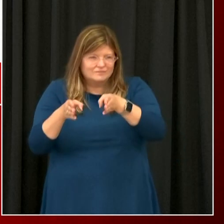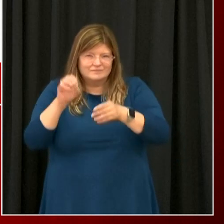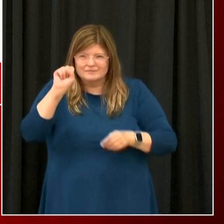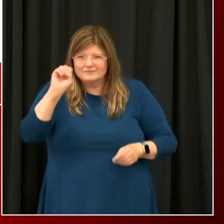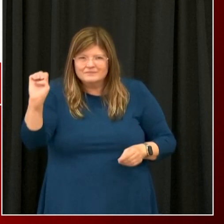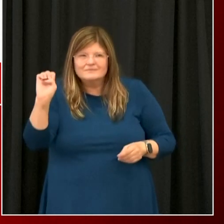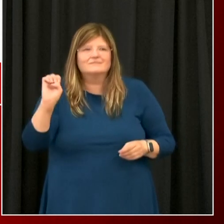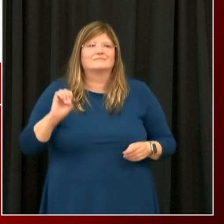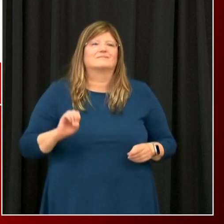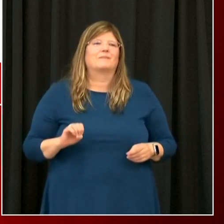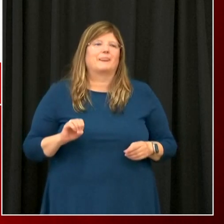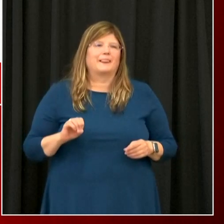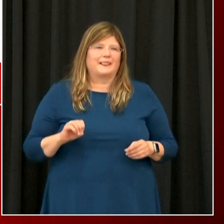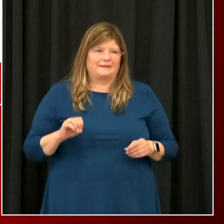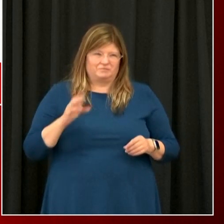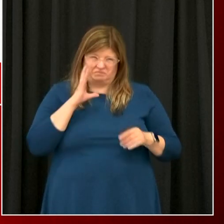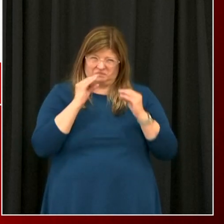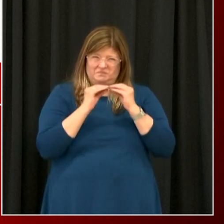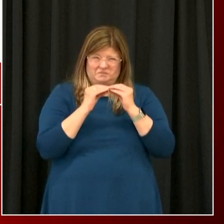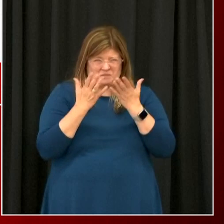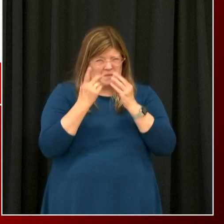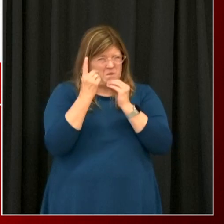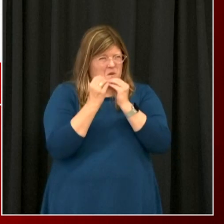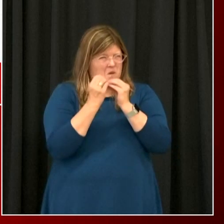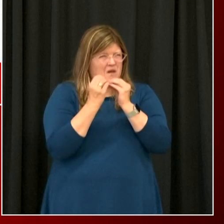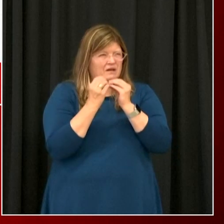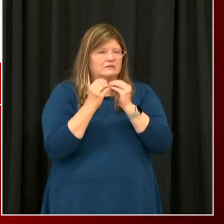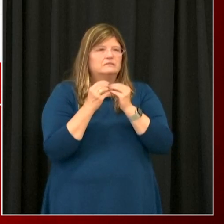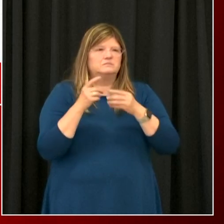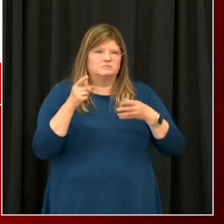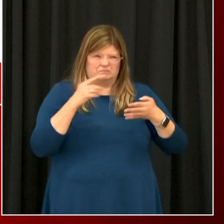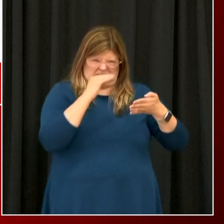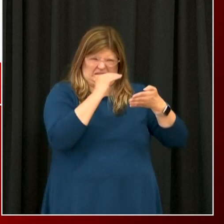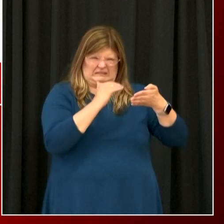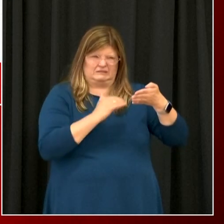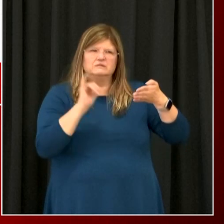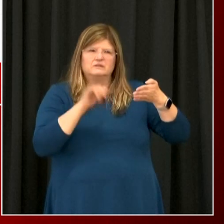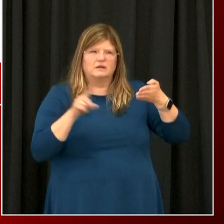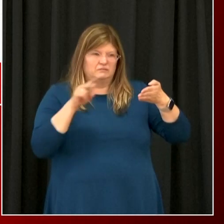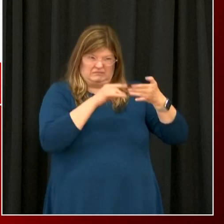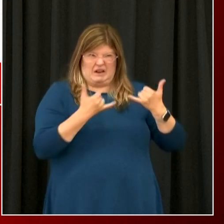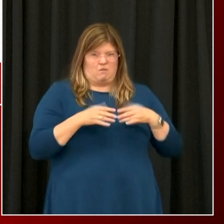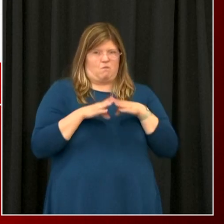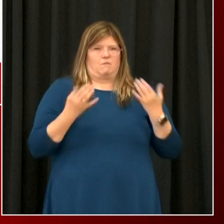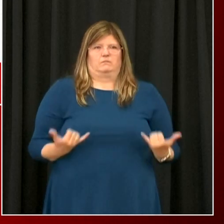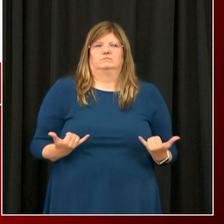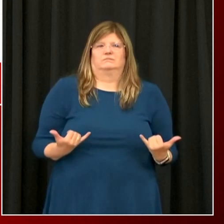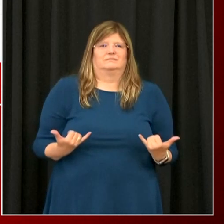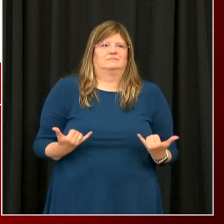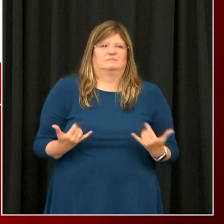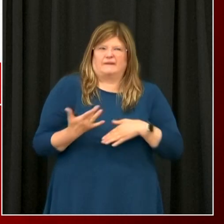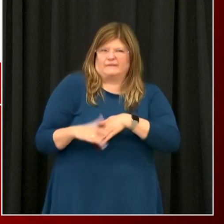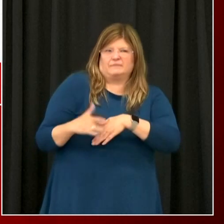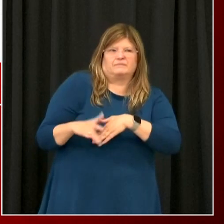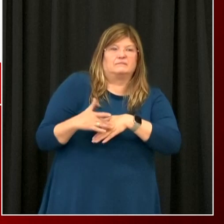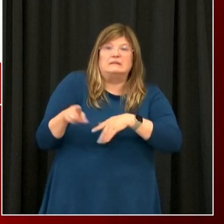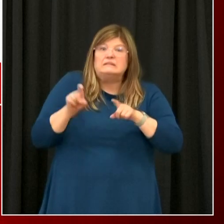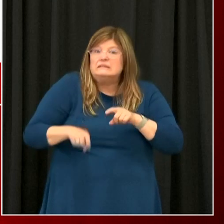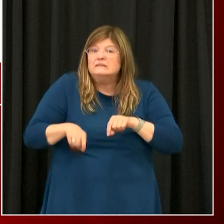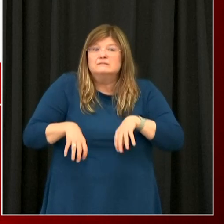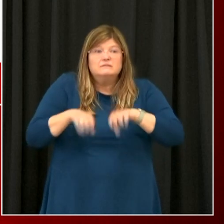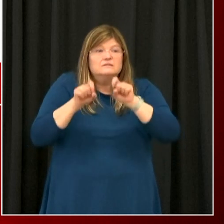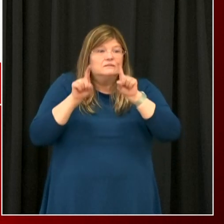an additional station that goes on, but these stations are open and available. So if you need a test, get a test, you can